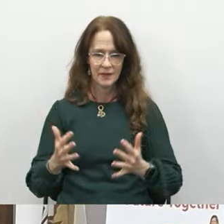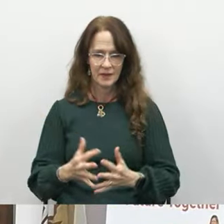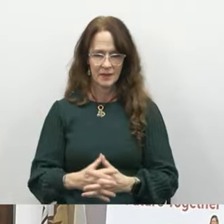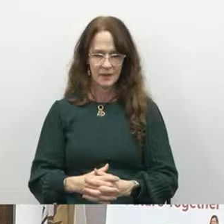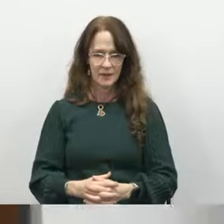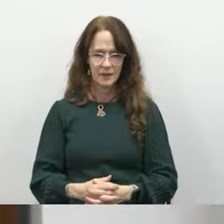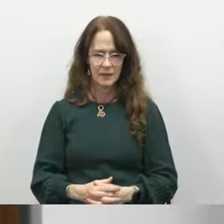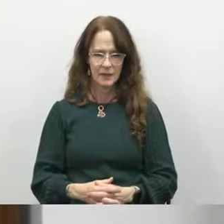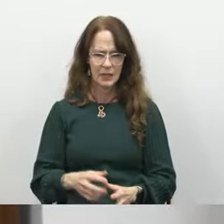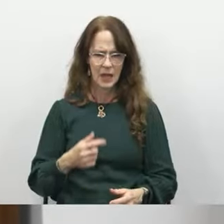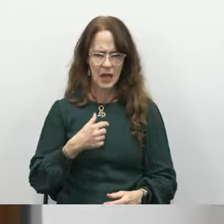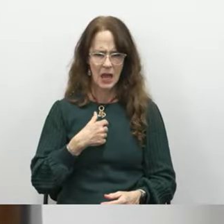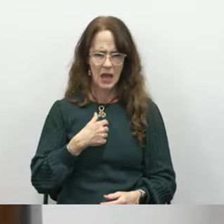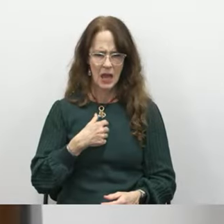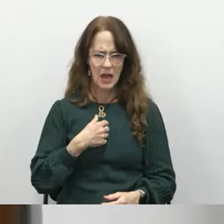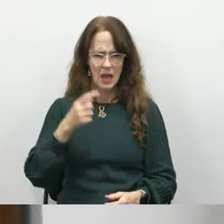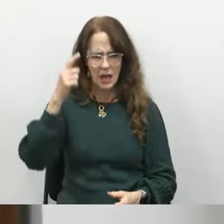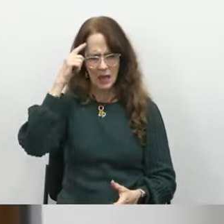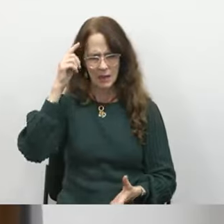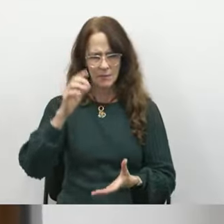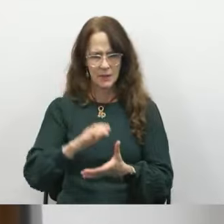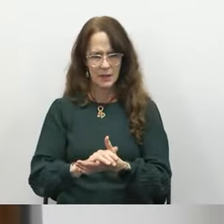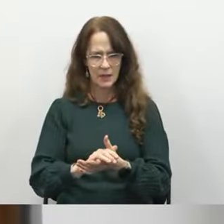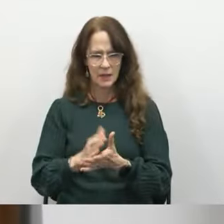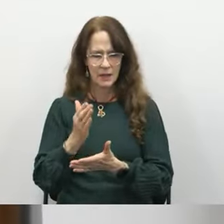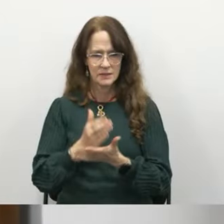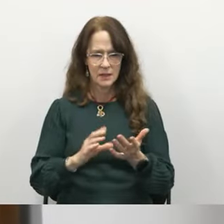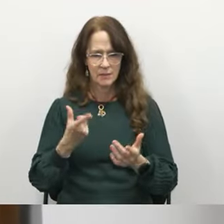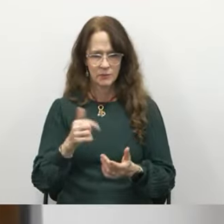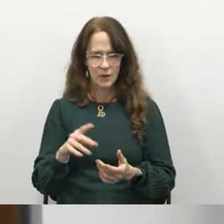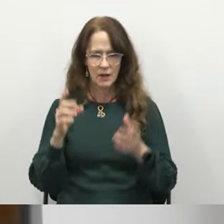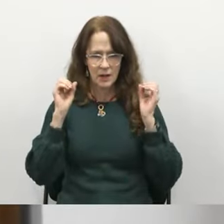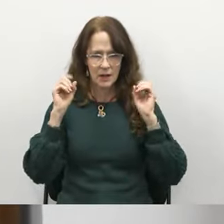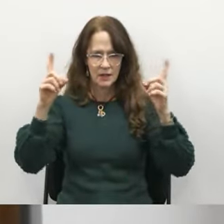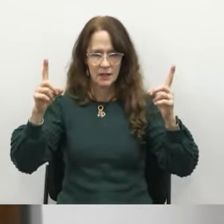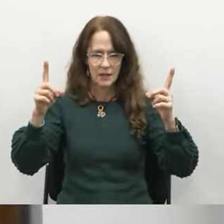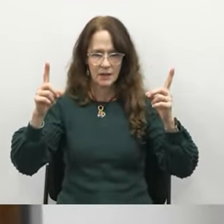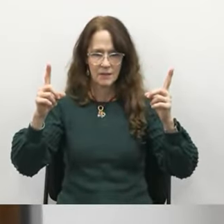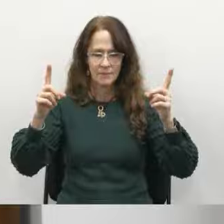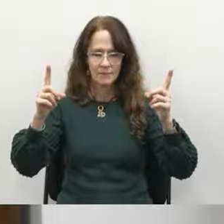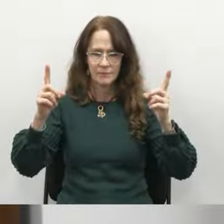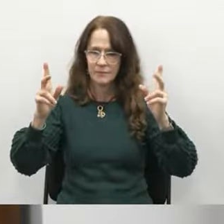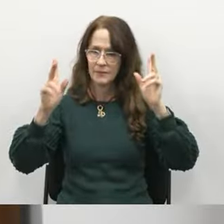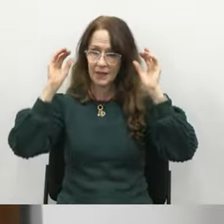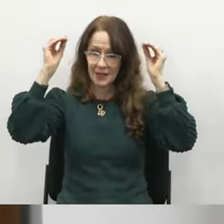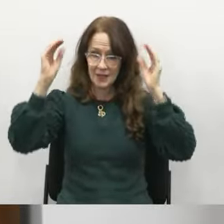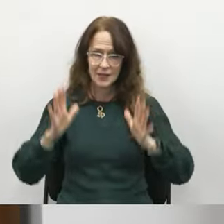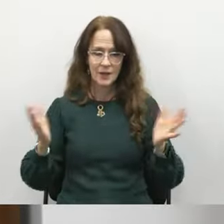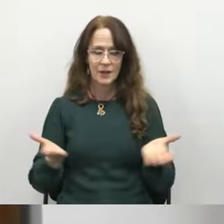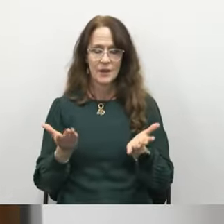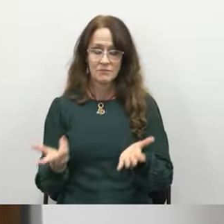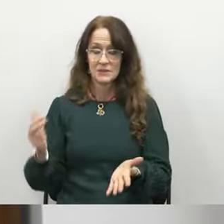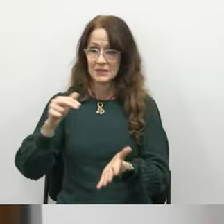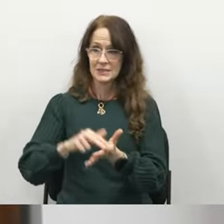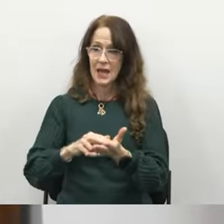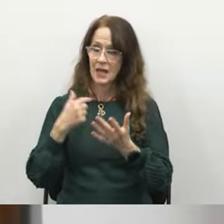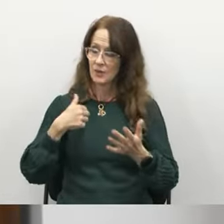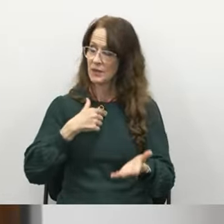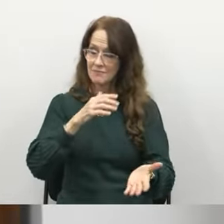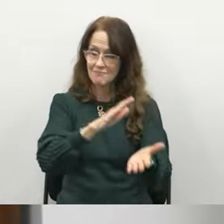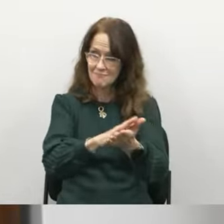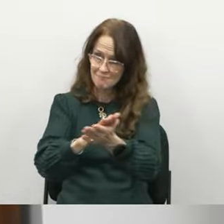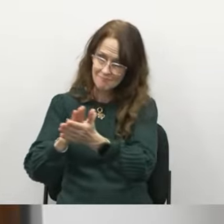And I believe we have some ground education educators with us, so if you could stand so we could